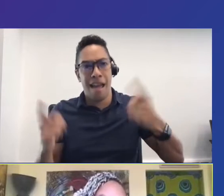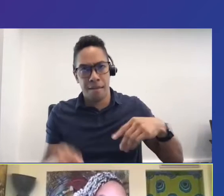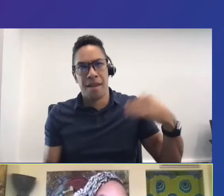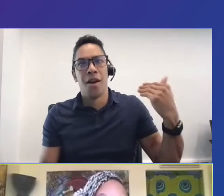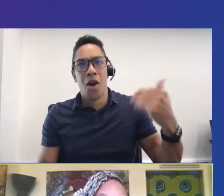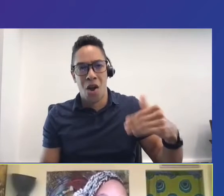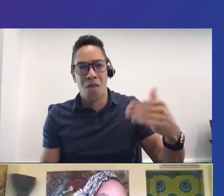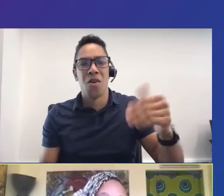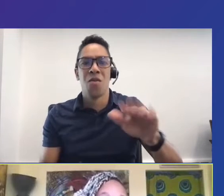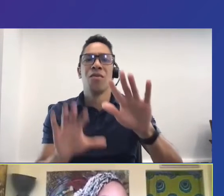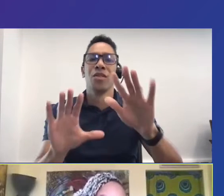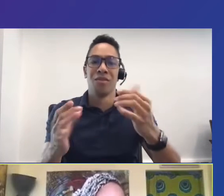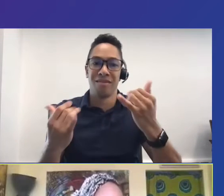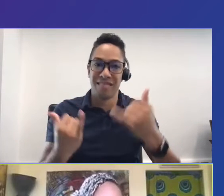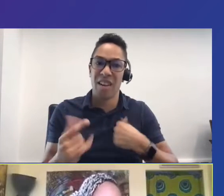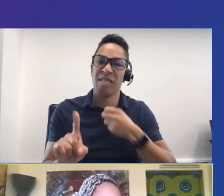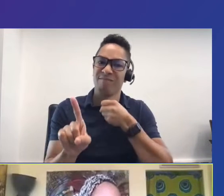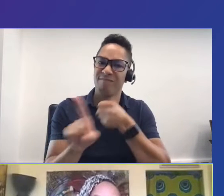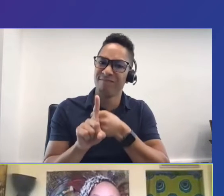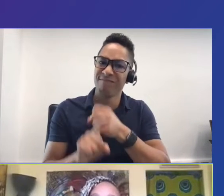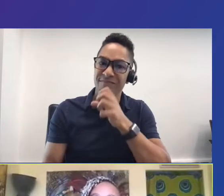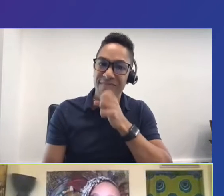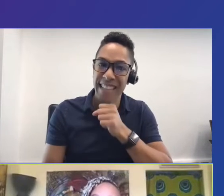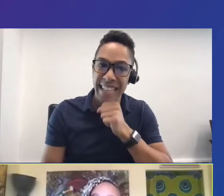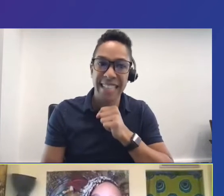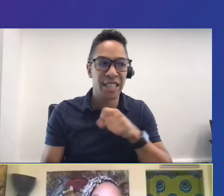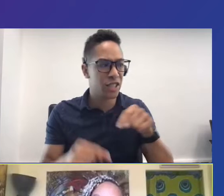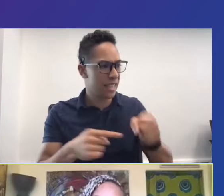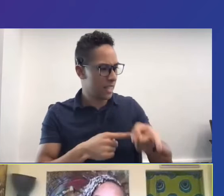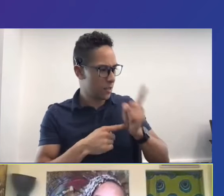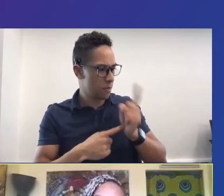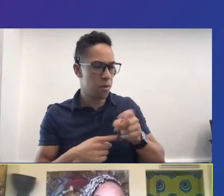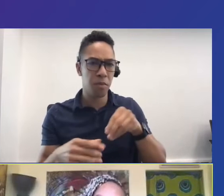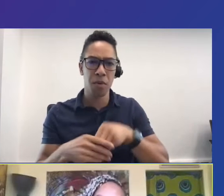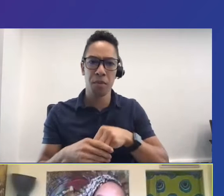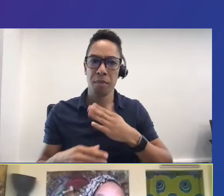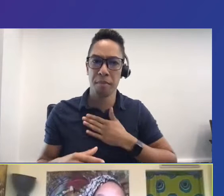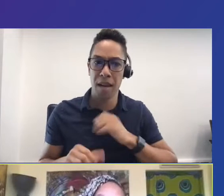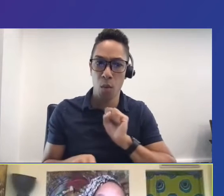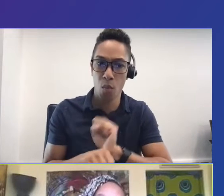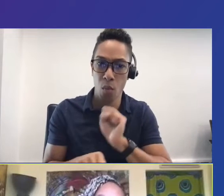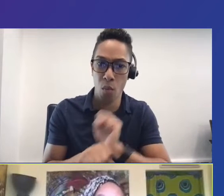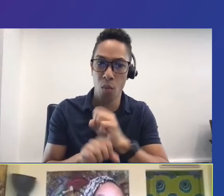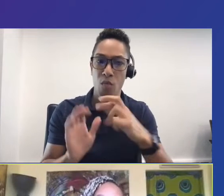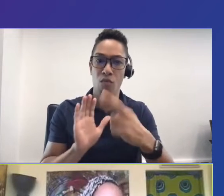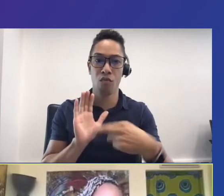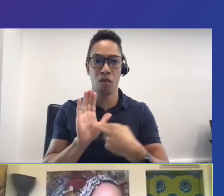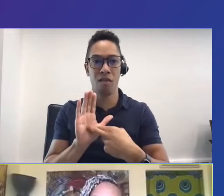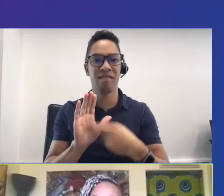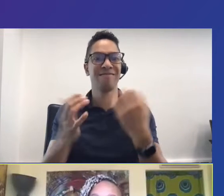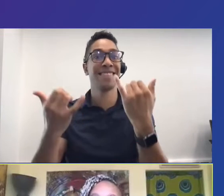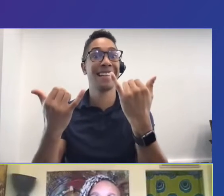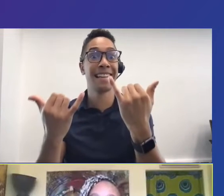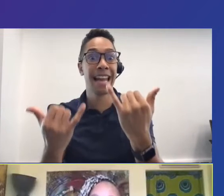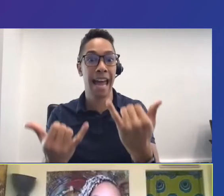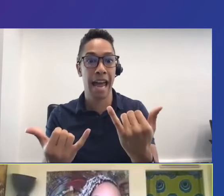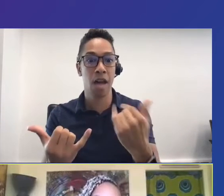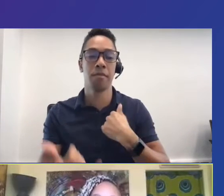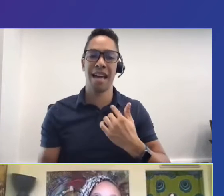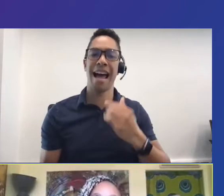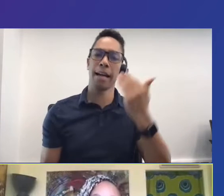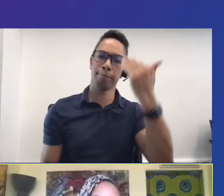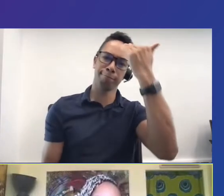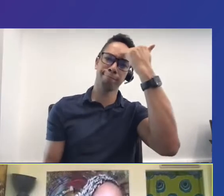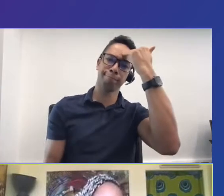to this age and this place in my work, I think that I feel it coming.